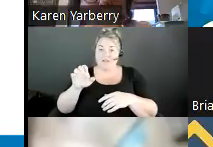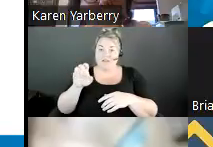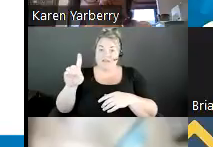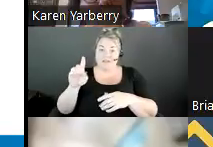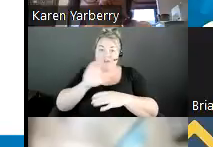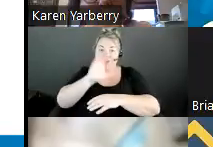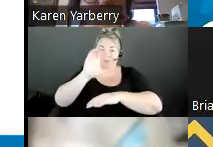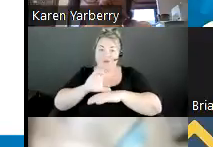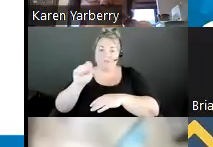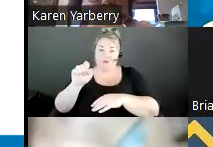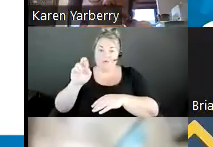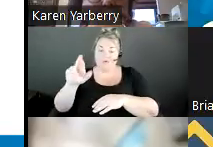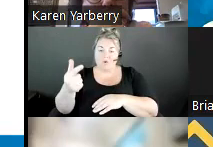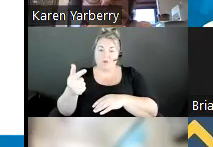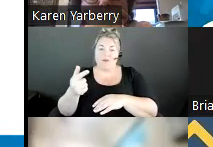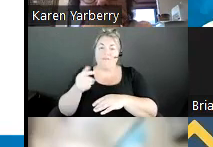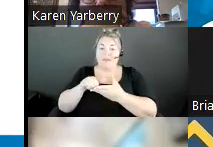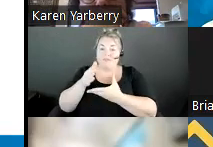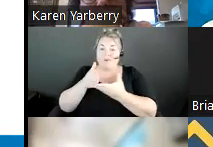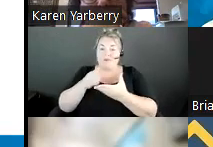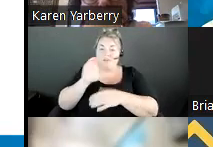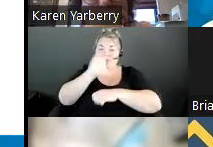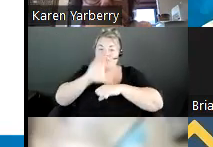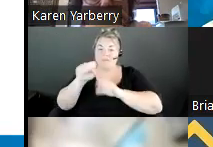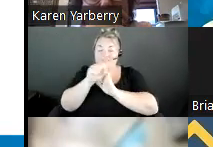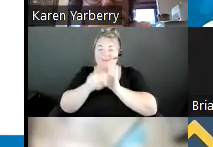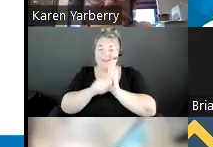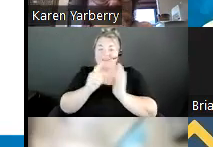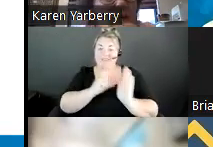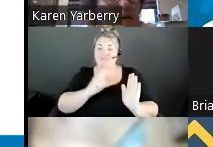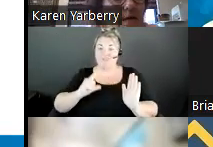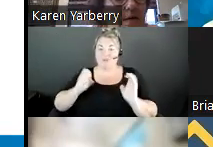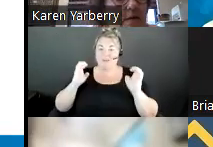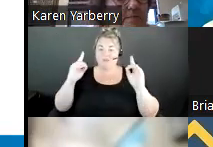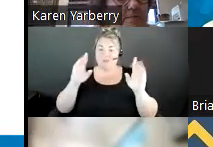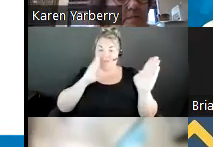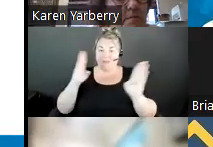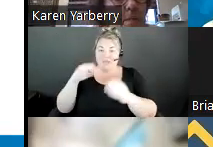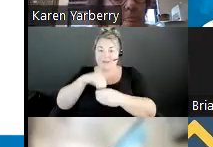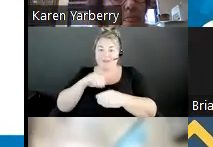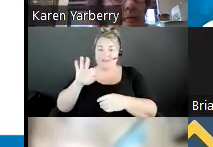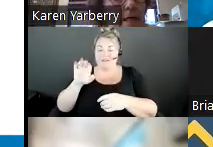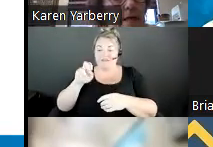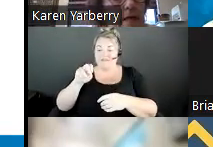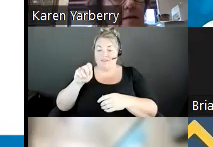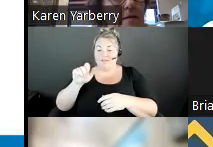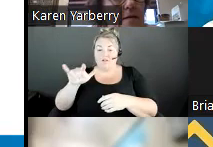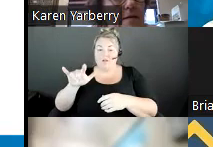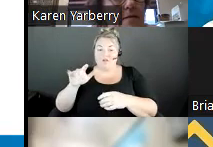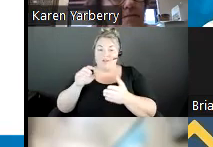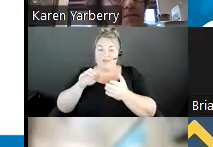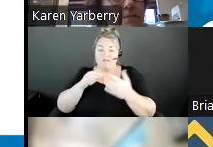fentanyledcolorado.org. This is part of the Colorado State Legislature's education plan within the Fentanyl Accountability and Prevention